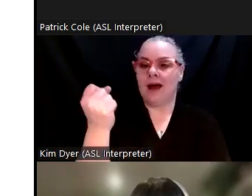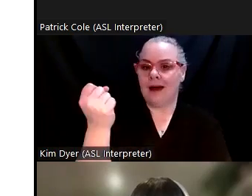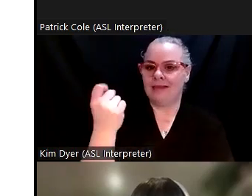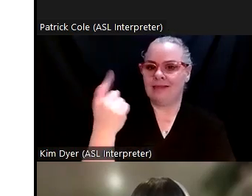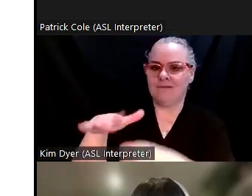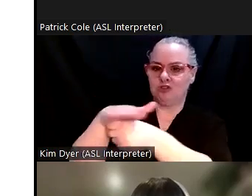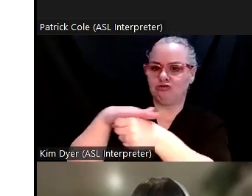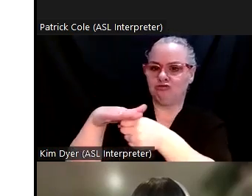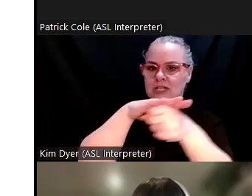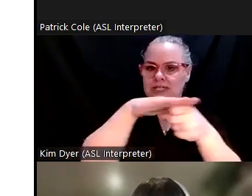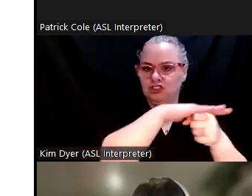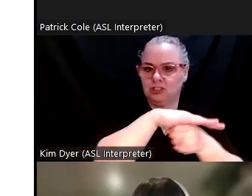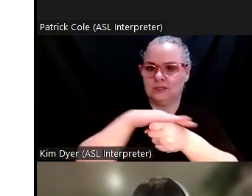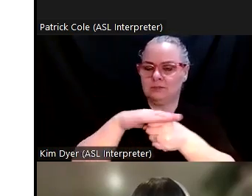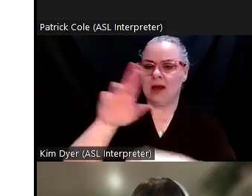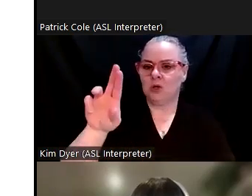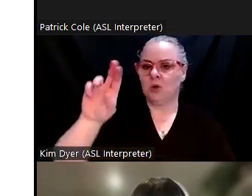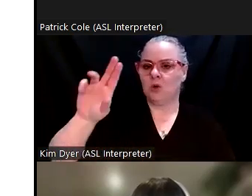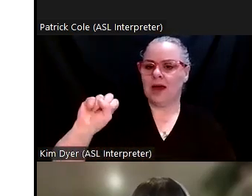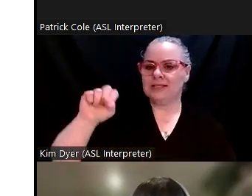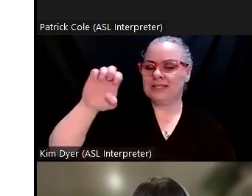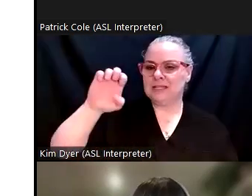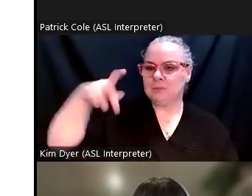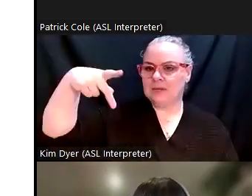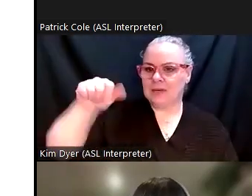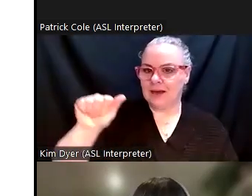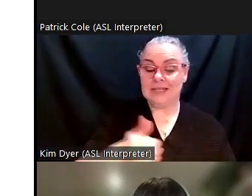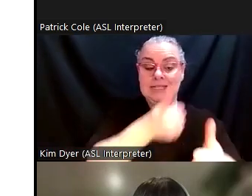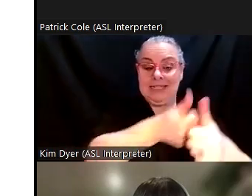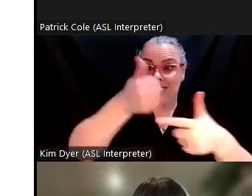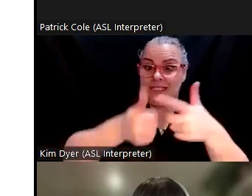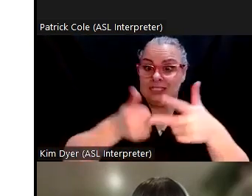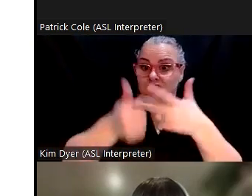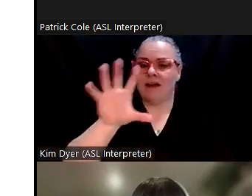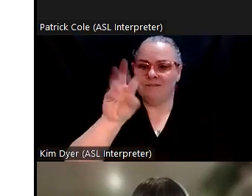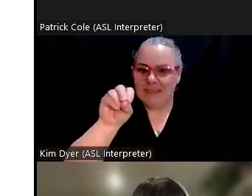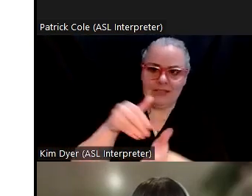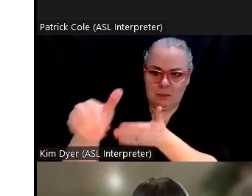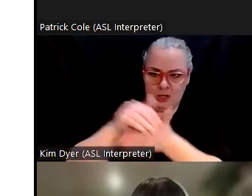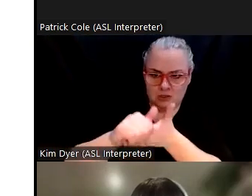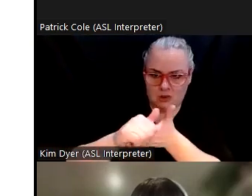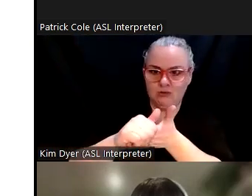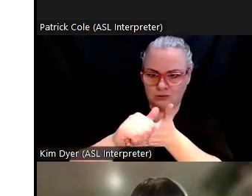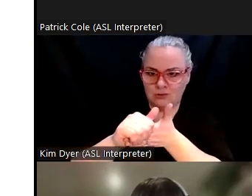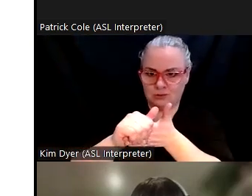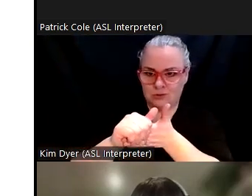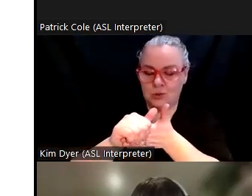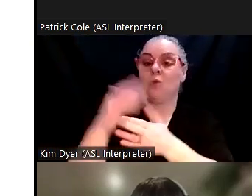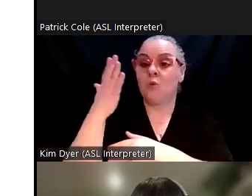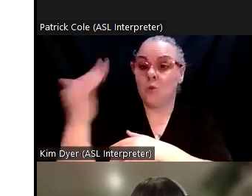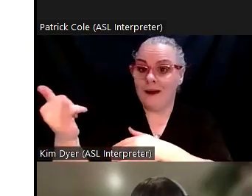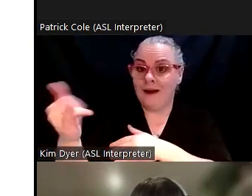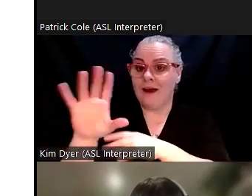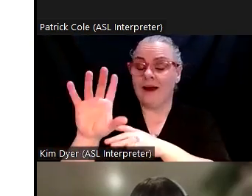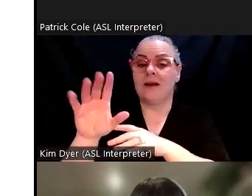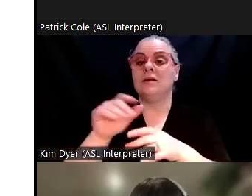regions by US EPA, and each one got $50 million to